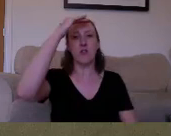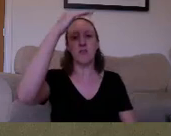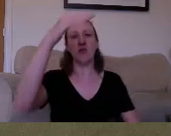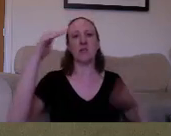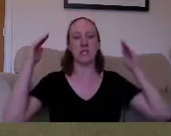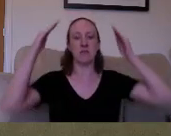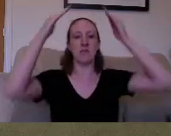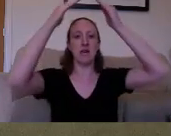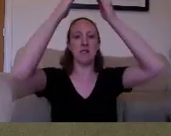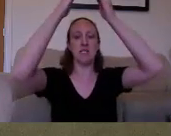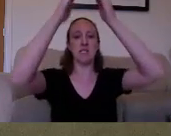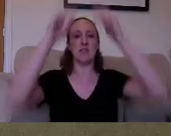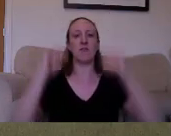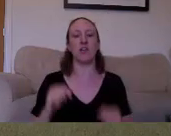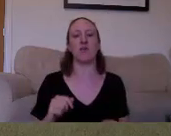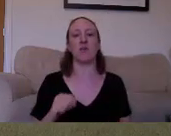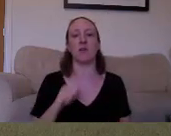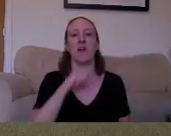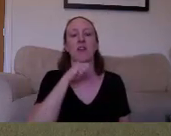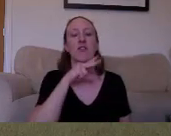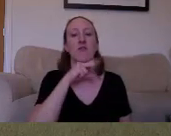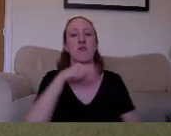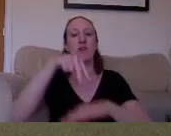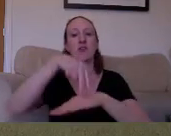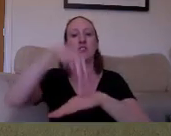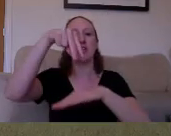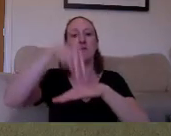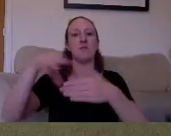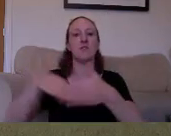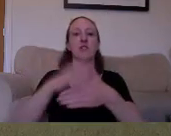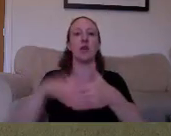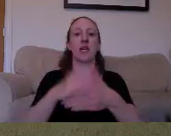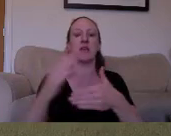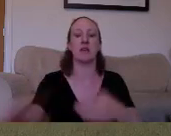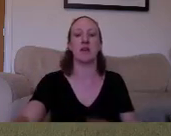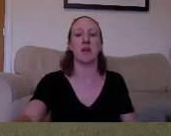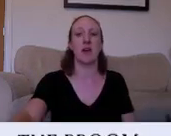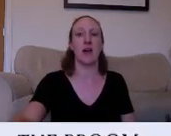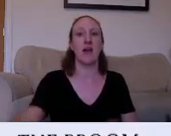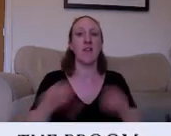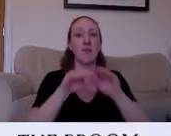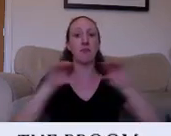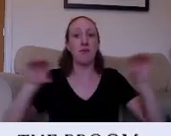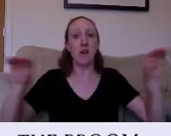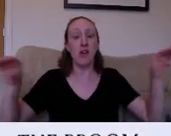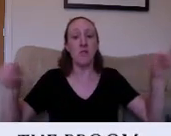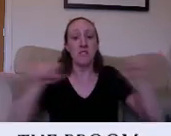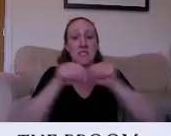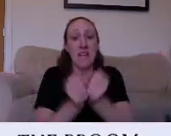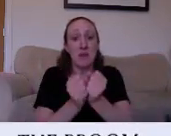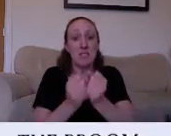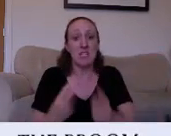Over the moors and the mountains they flew. The frog jumped for joy, and the